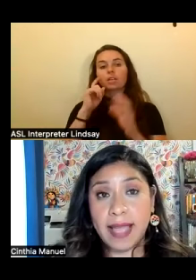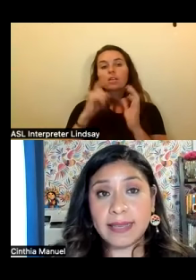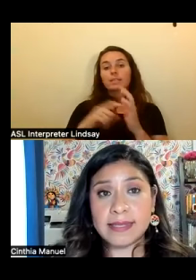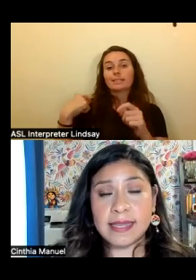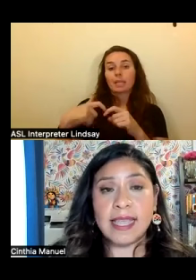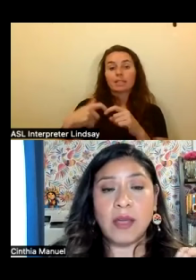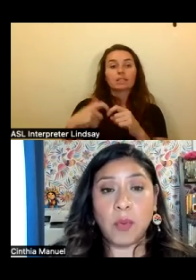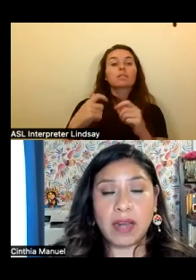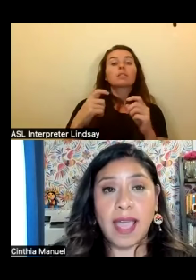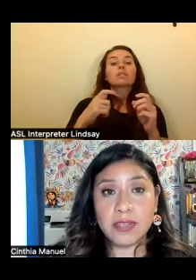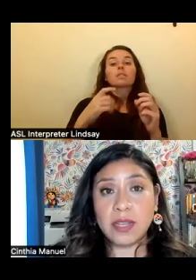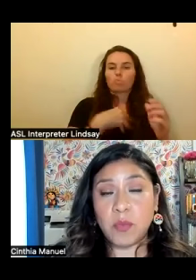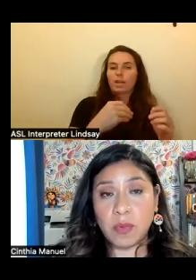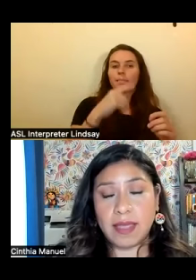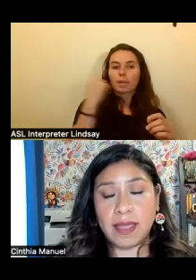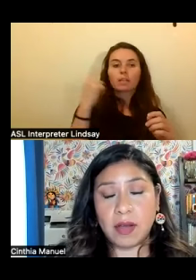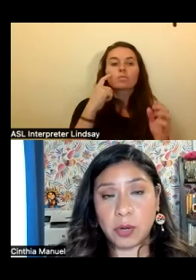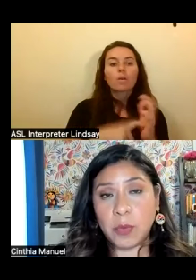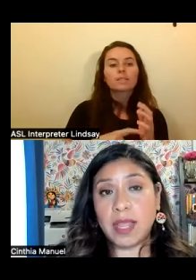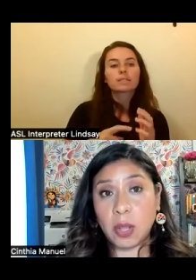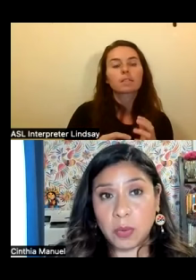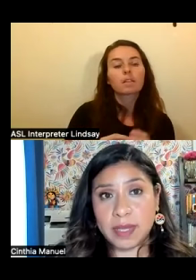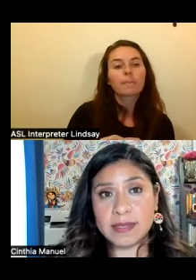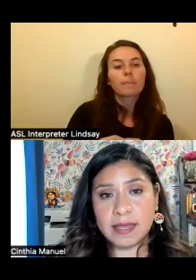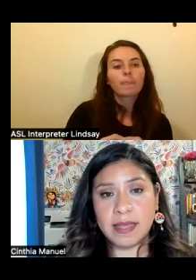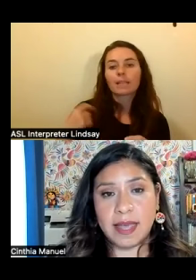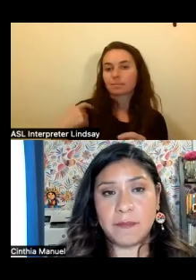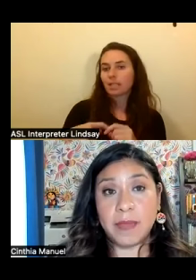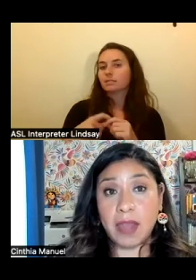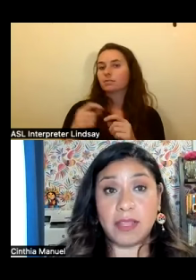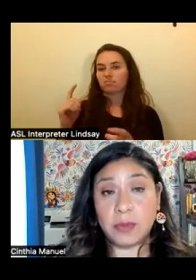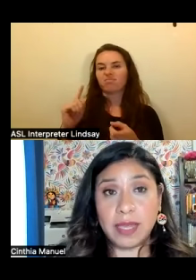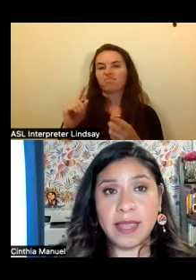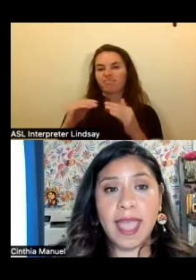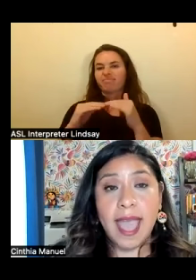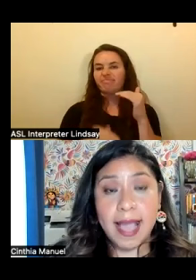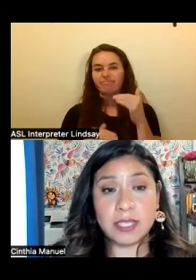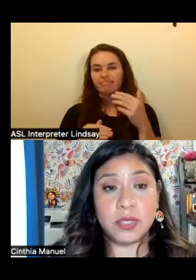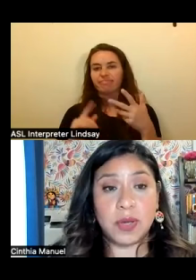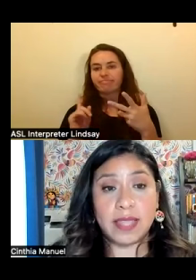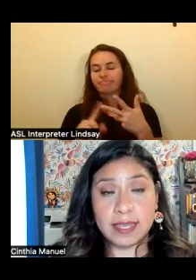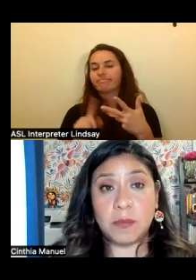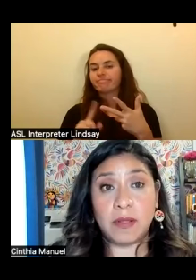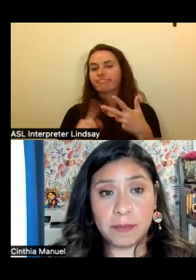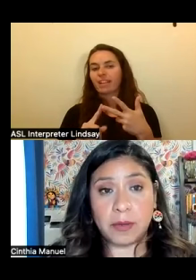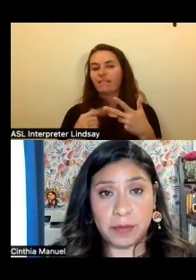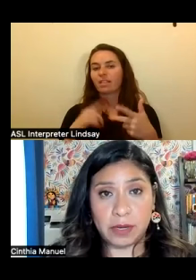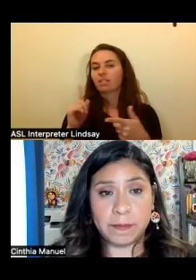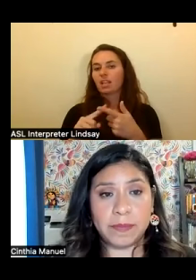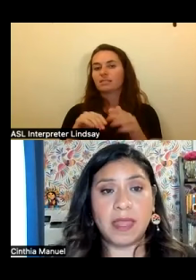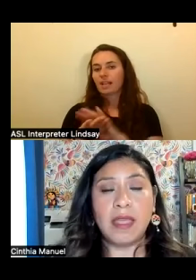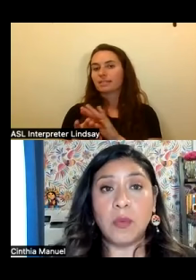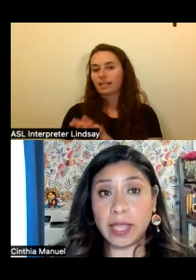white Blacks were actually the group with the lowest out of the 3 access to a desktop or laptop